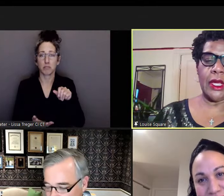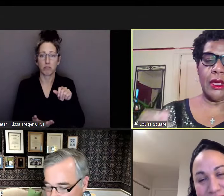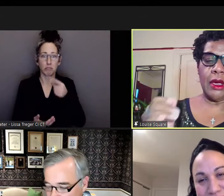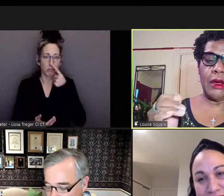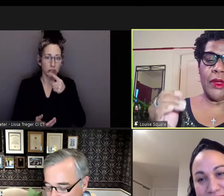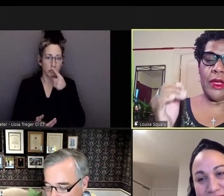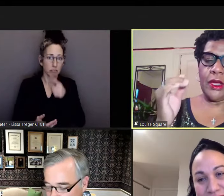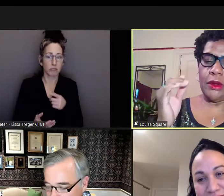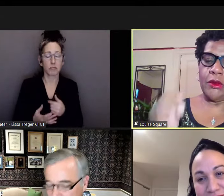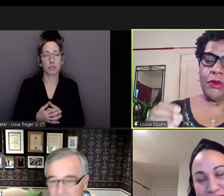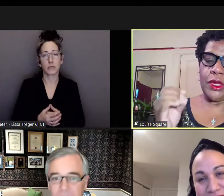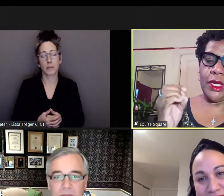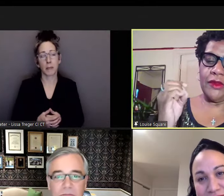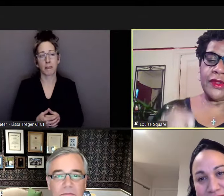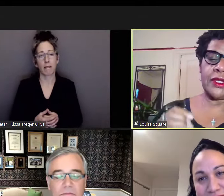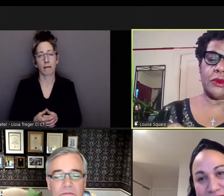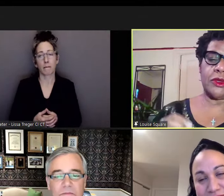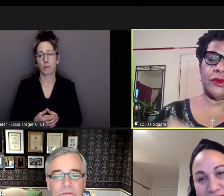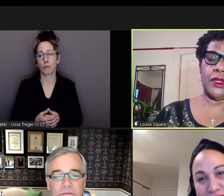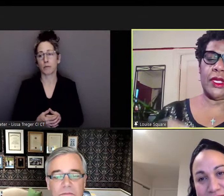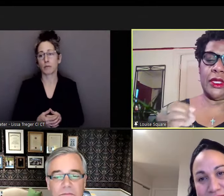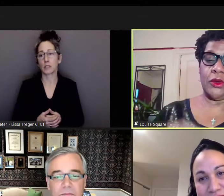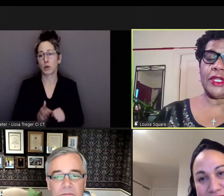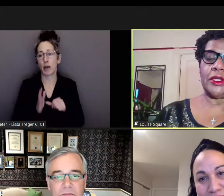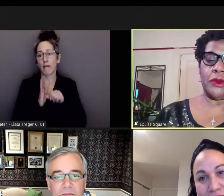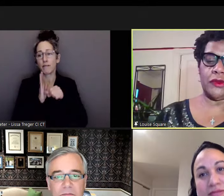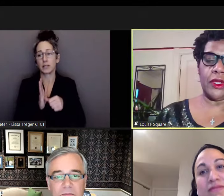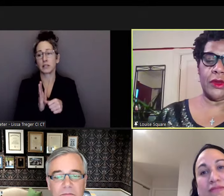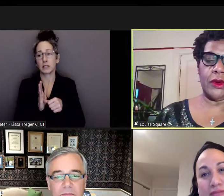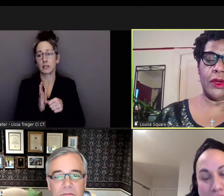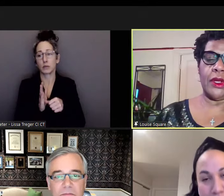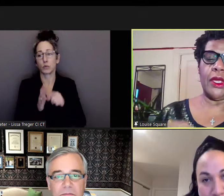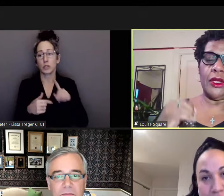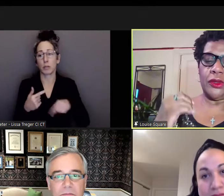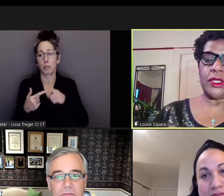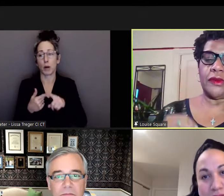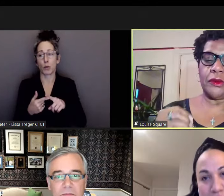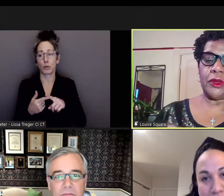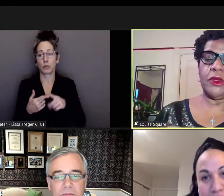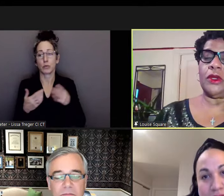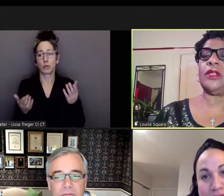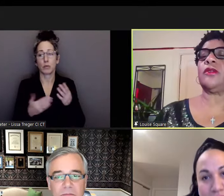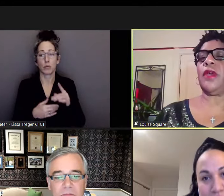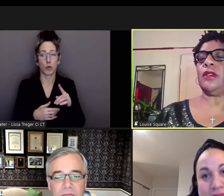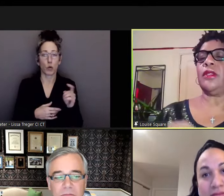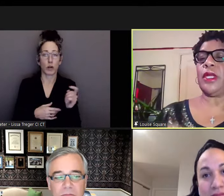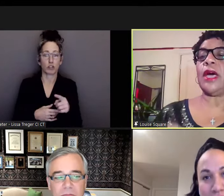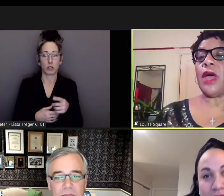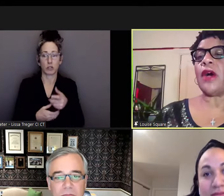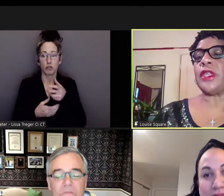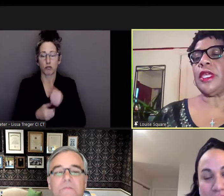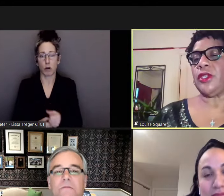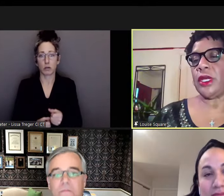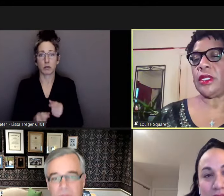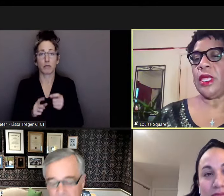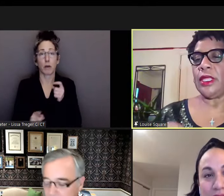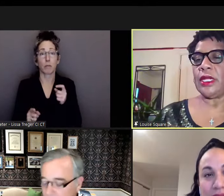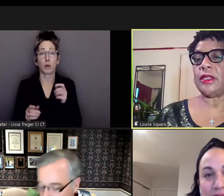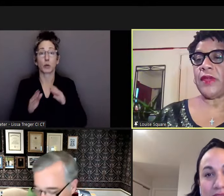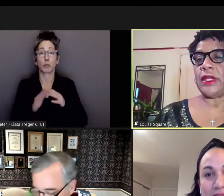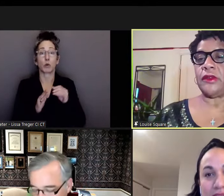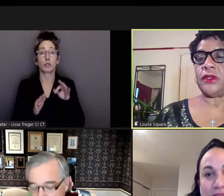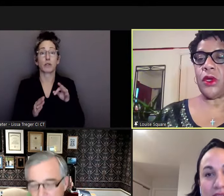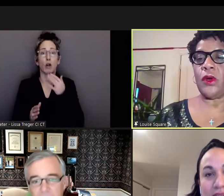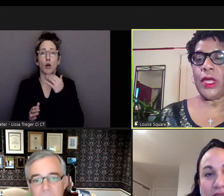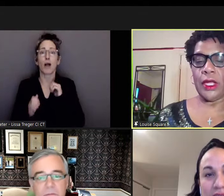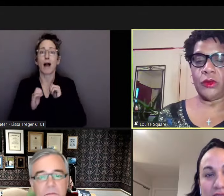also, because the emphasis was really, and the question was really on trust from communities of color. How can they trust